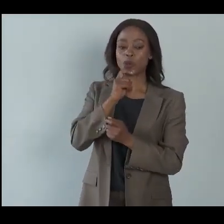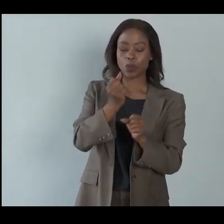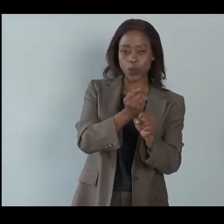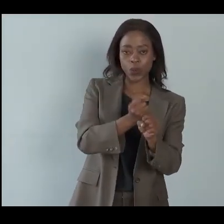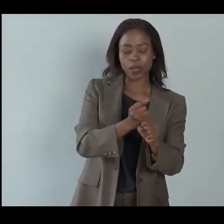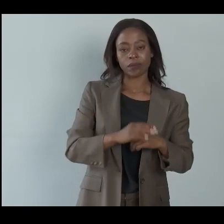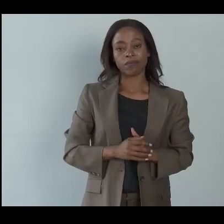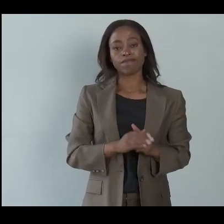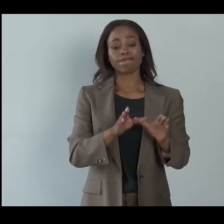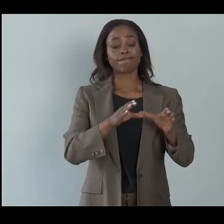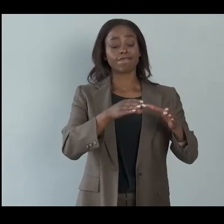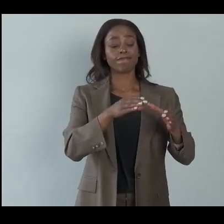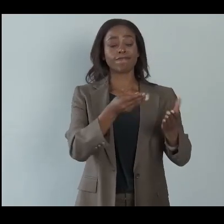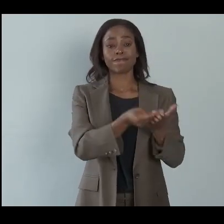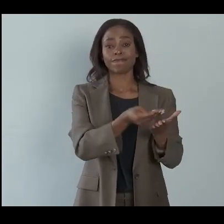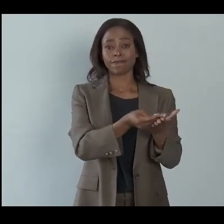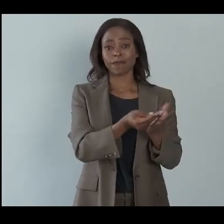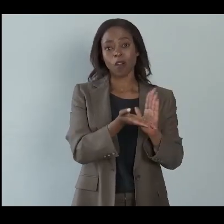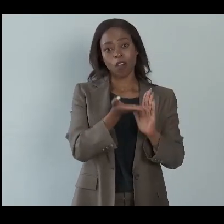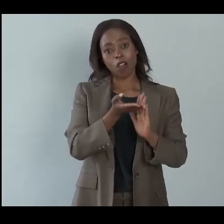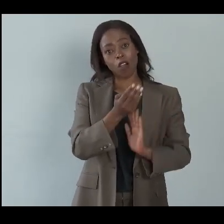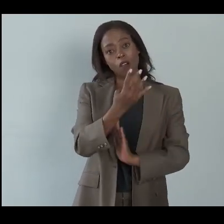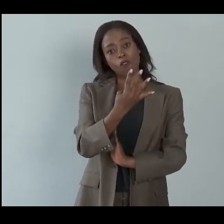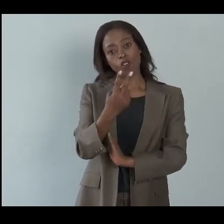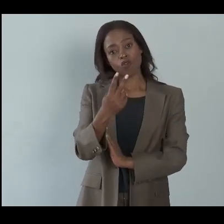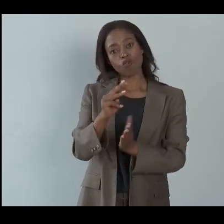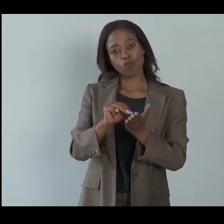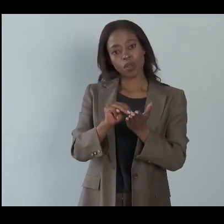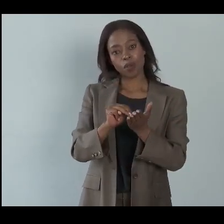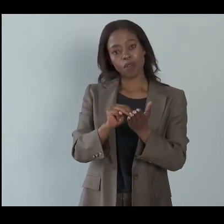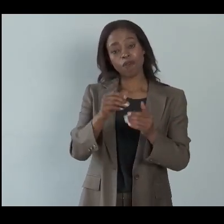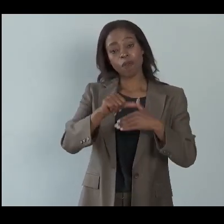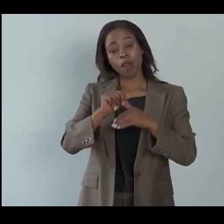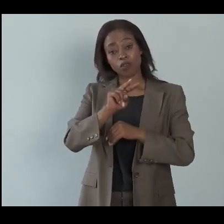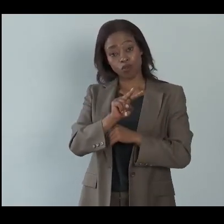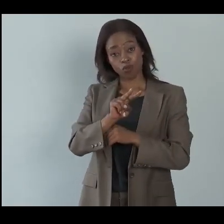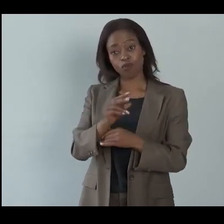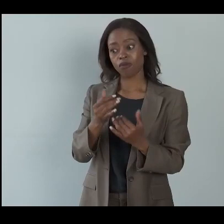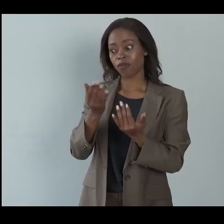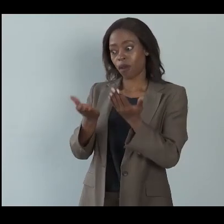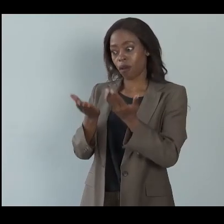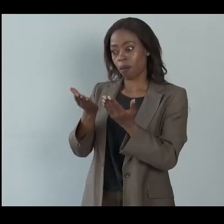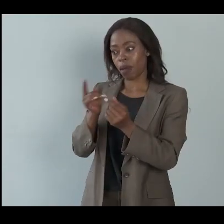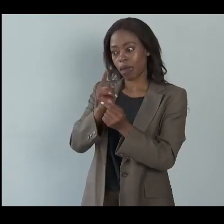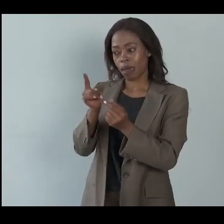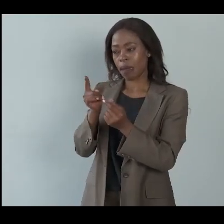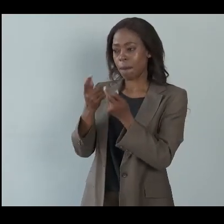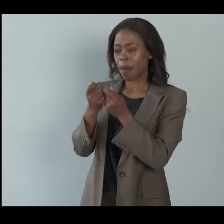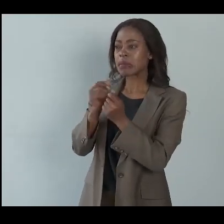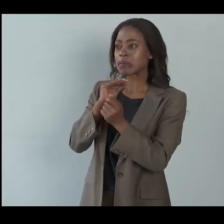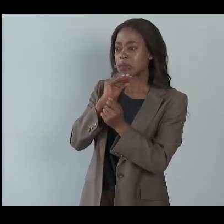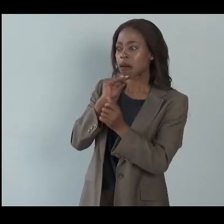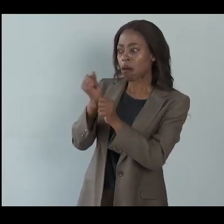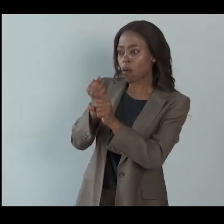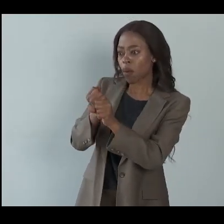Group cash increased by 42 million from February 23. However, in comparison to cash held at 31 August